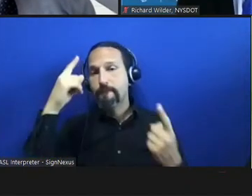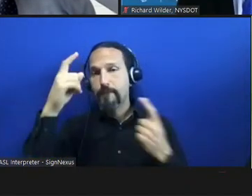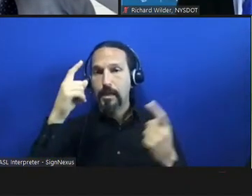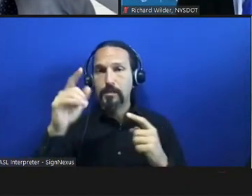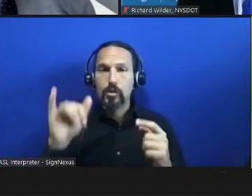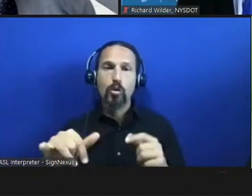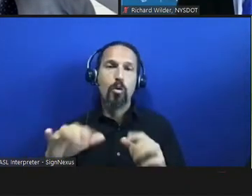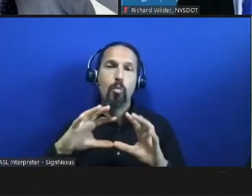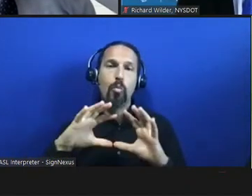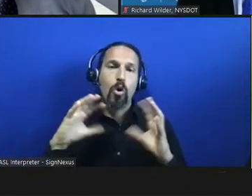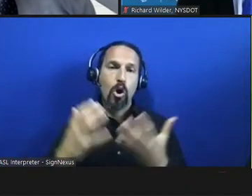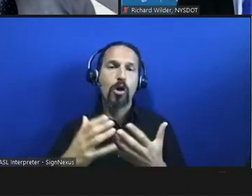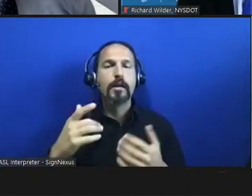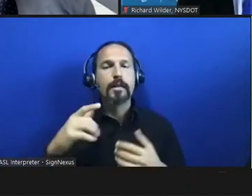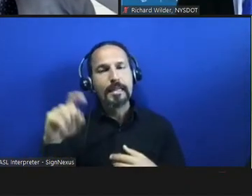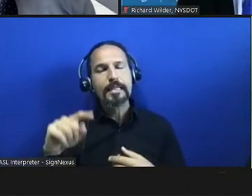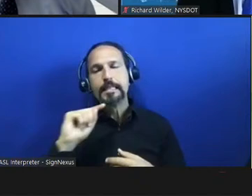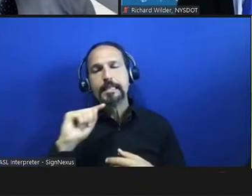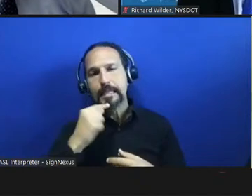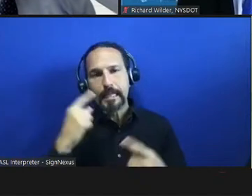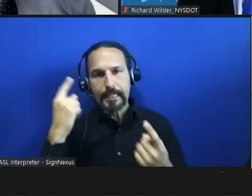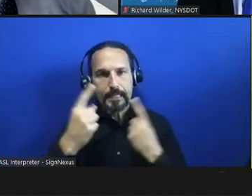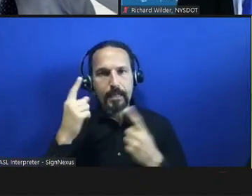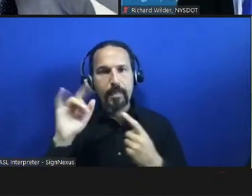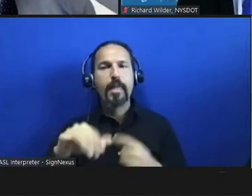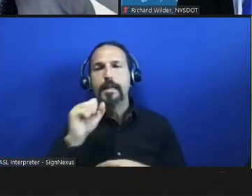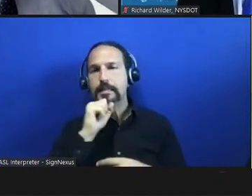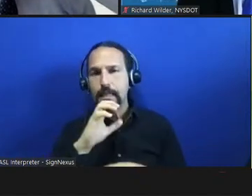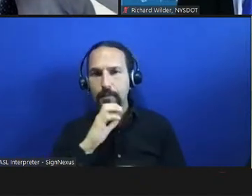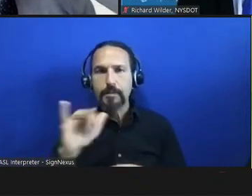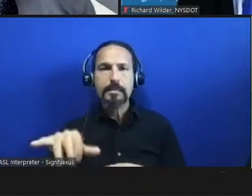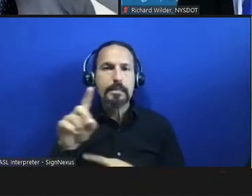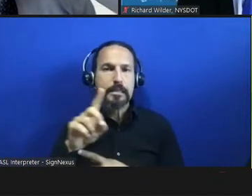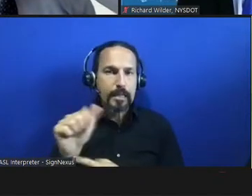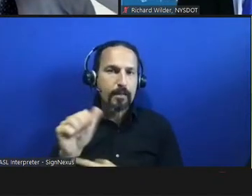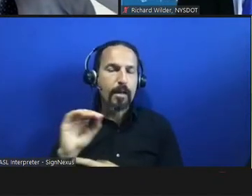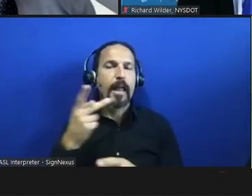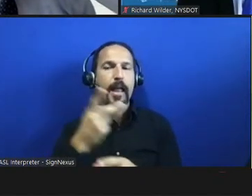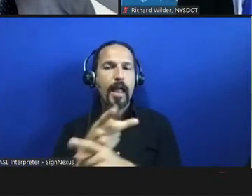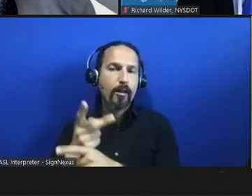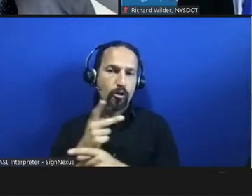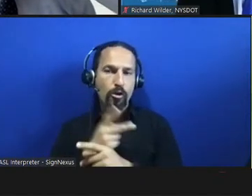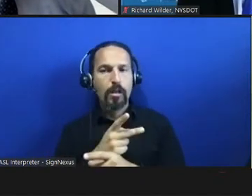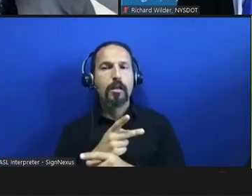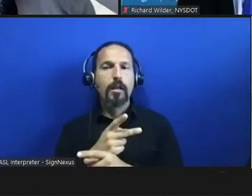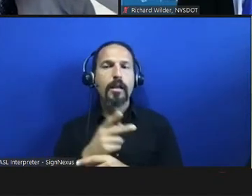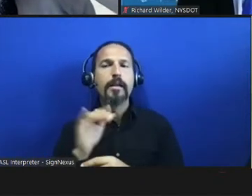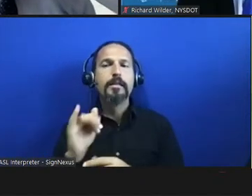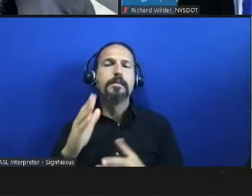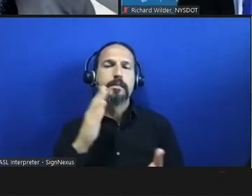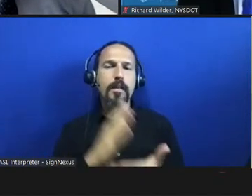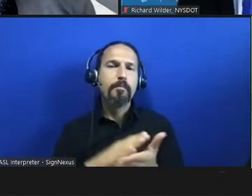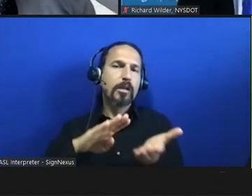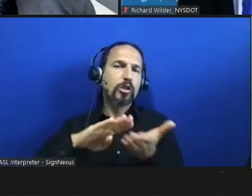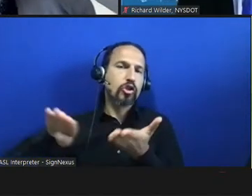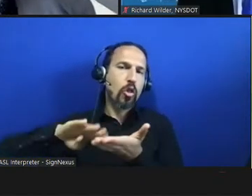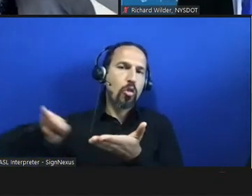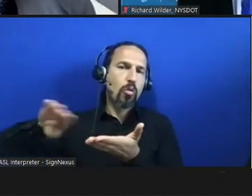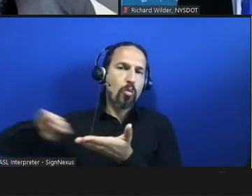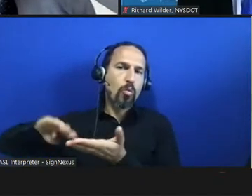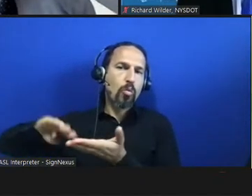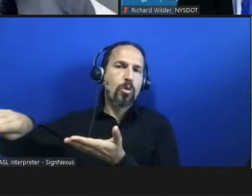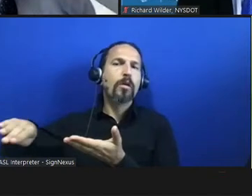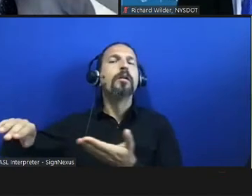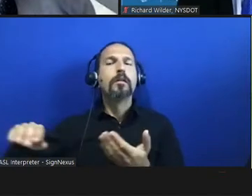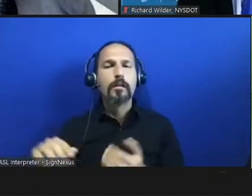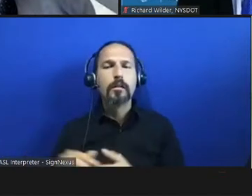and we need to seriously consider the elderly the disabled and caregivers and stop excluding them from this from